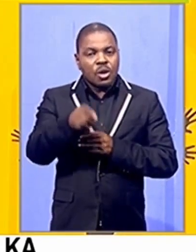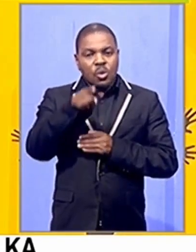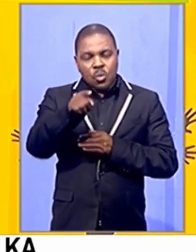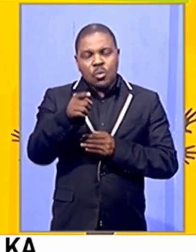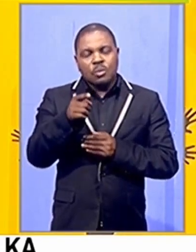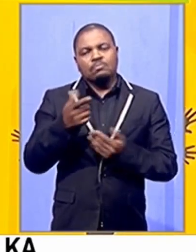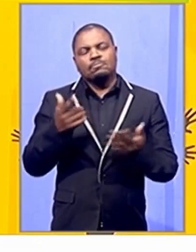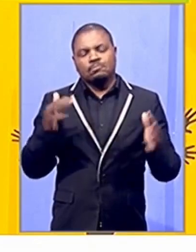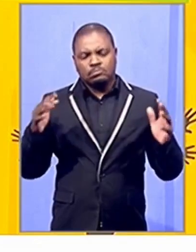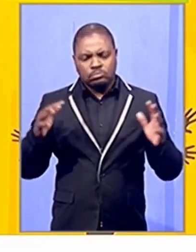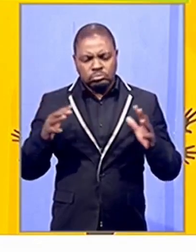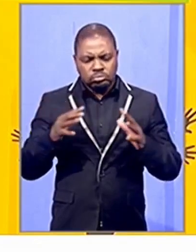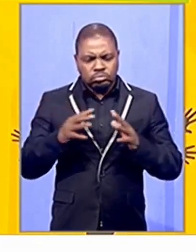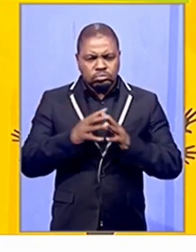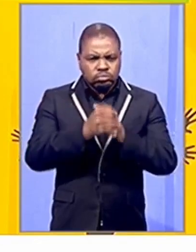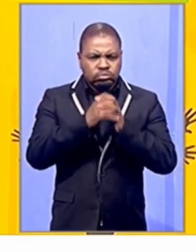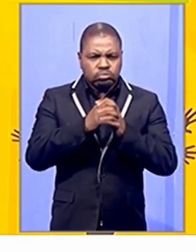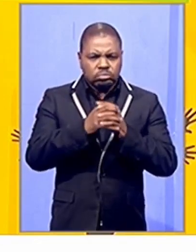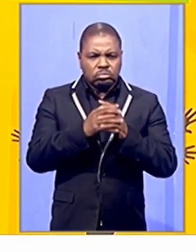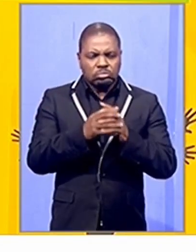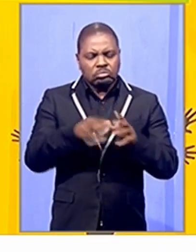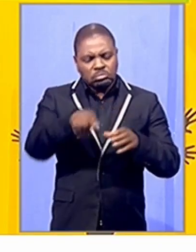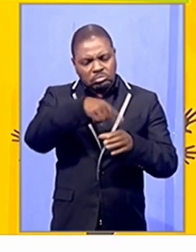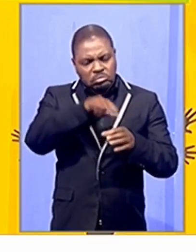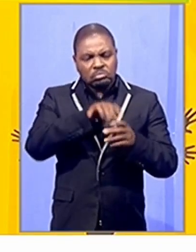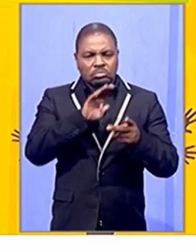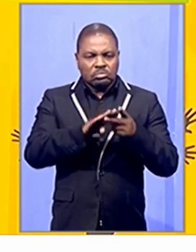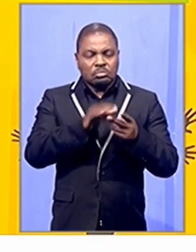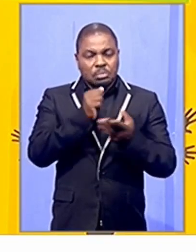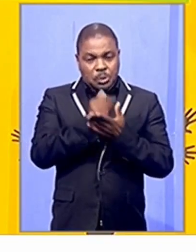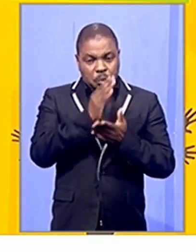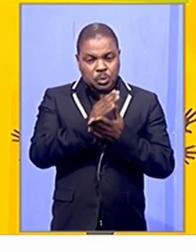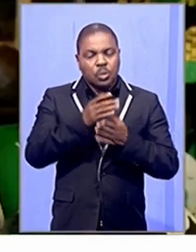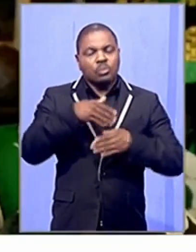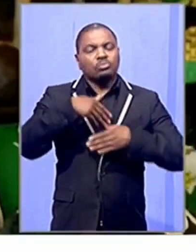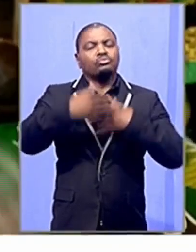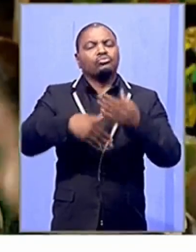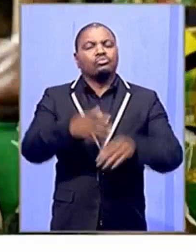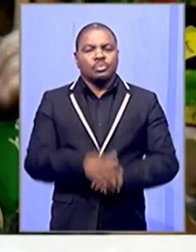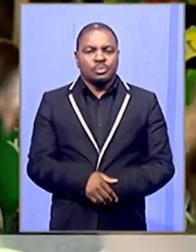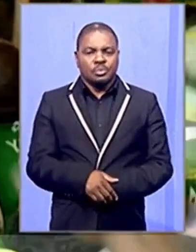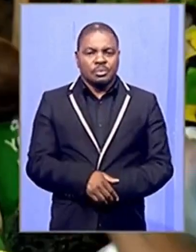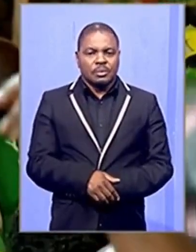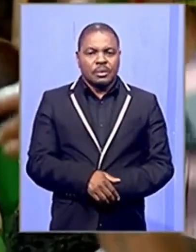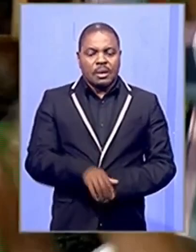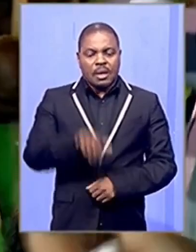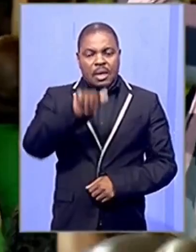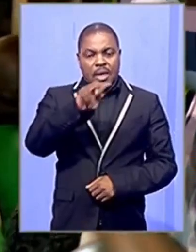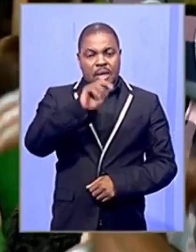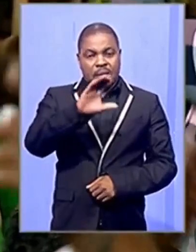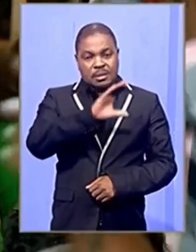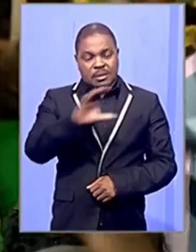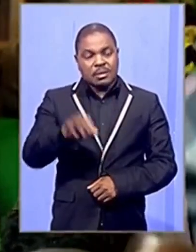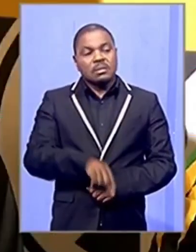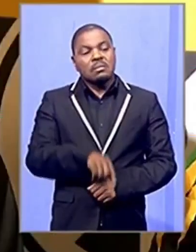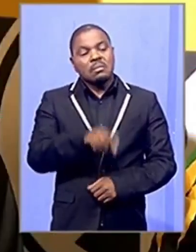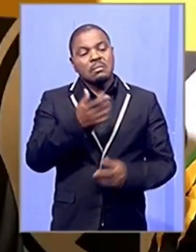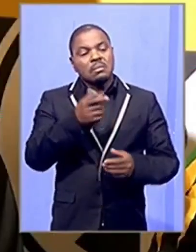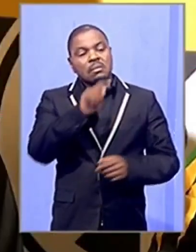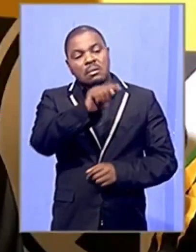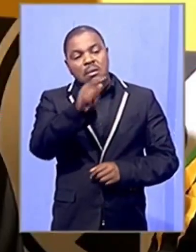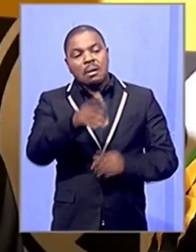put yourself together, to unite yourself so that we can move forward. ANC e tlhokomedisitse makala mokga